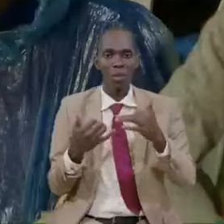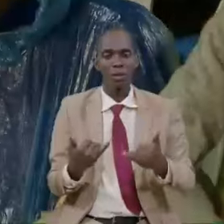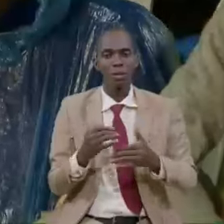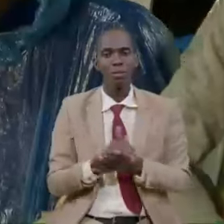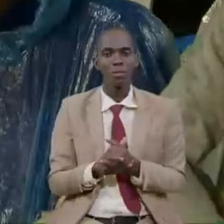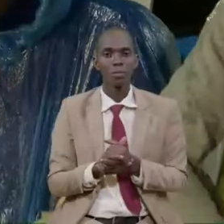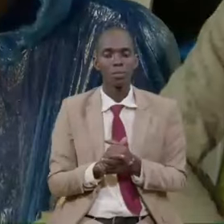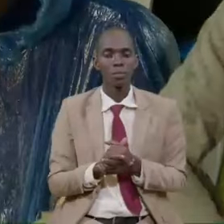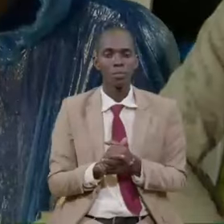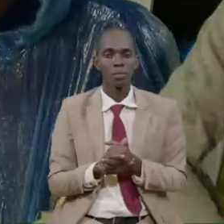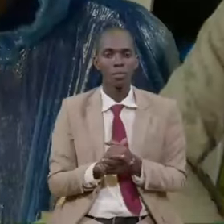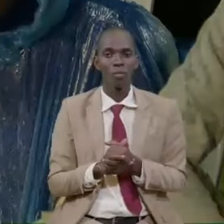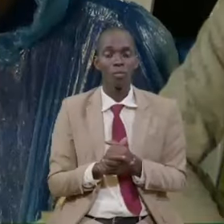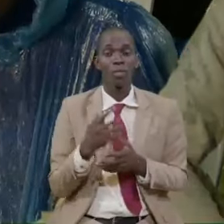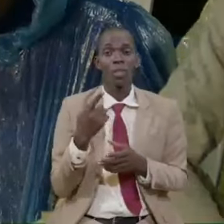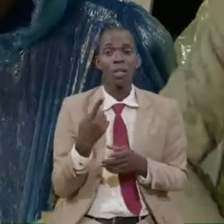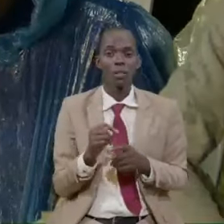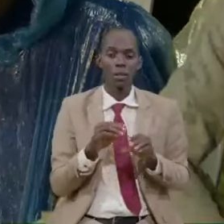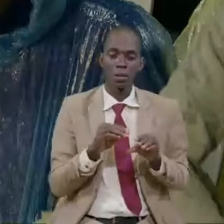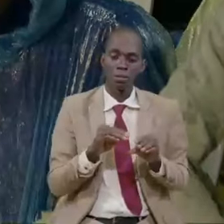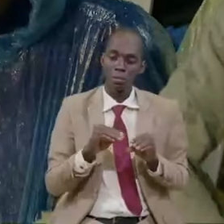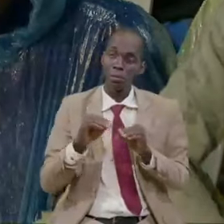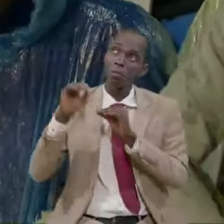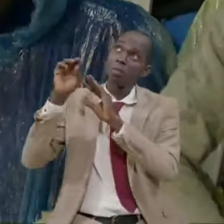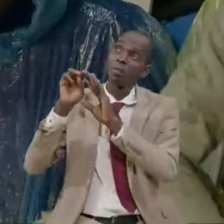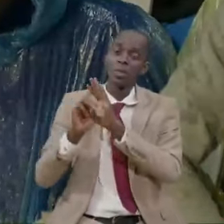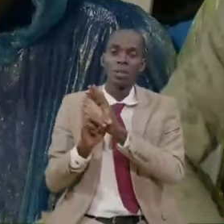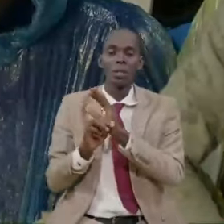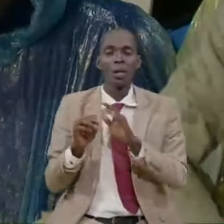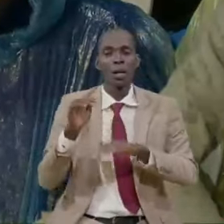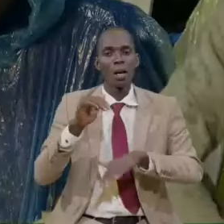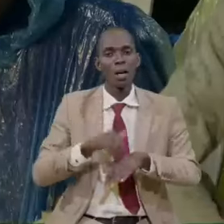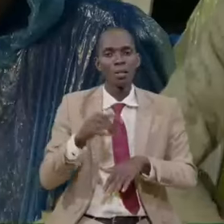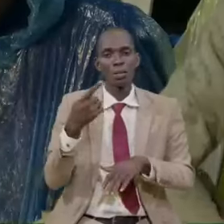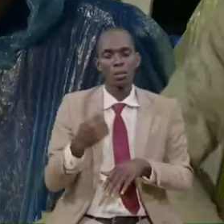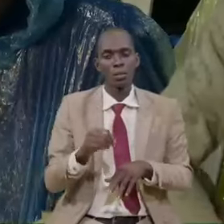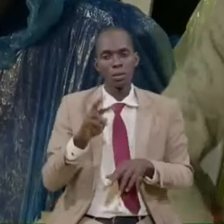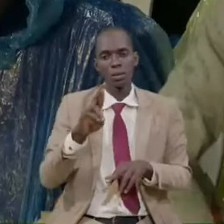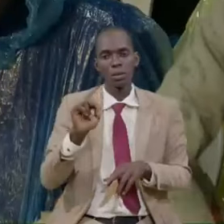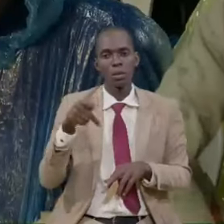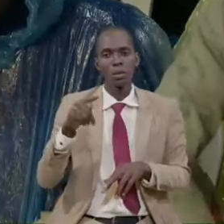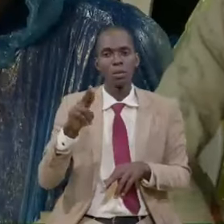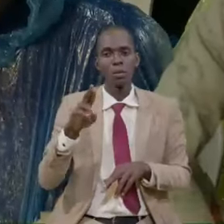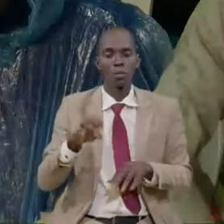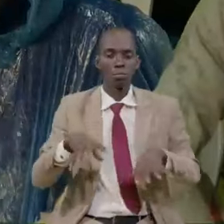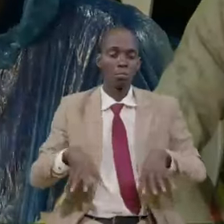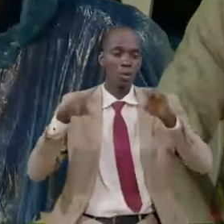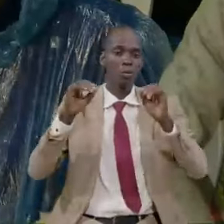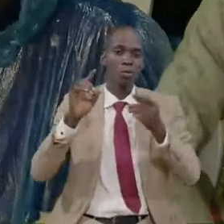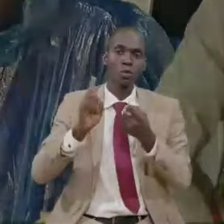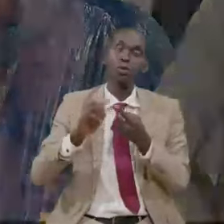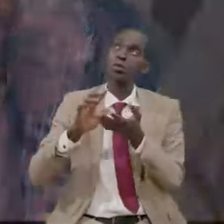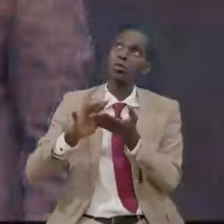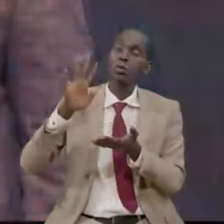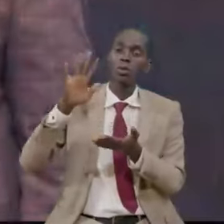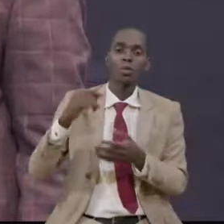the translation, at the rapture unto glory. We're going to